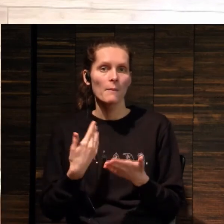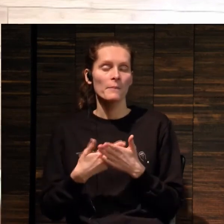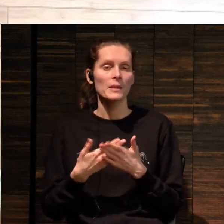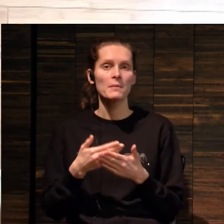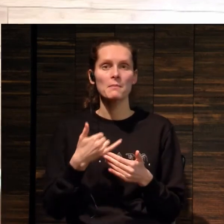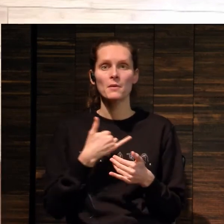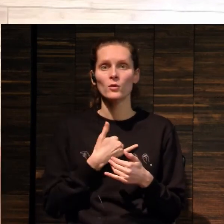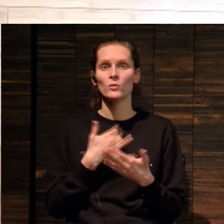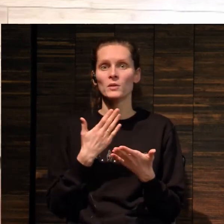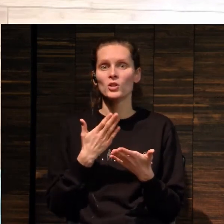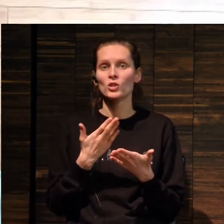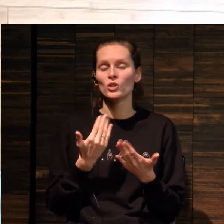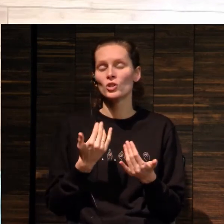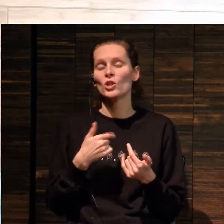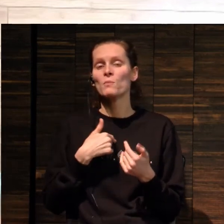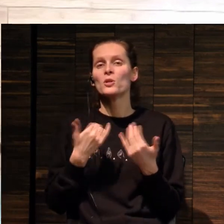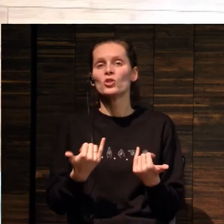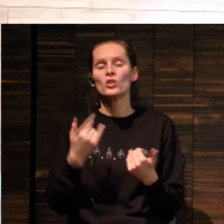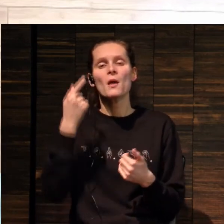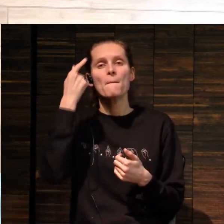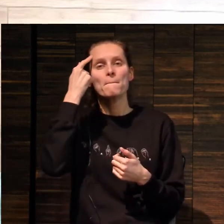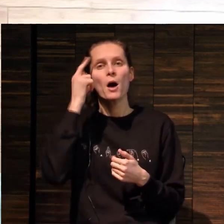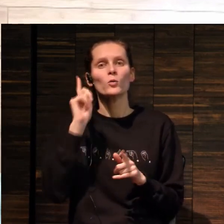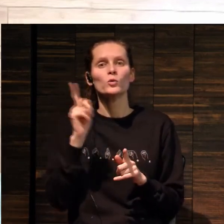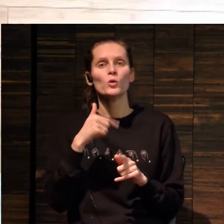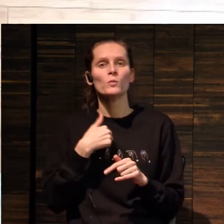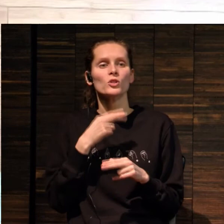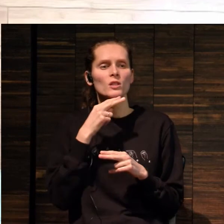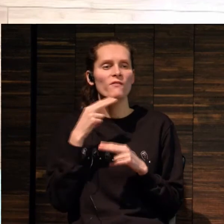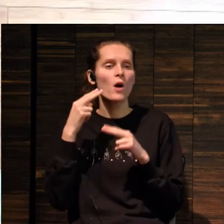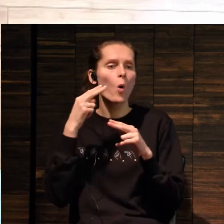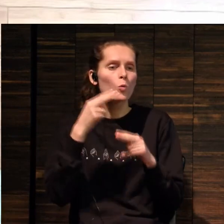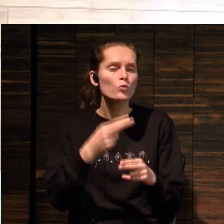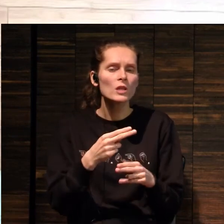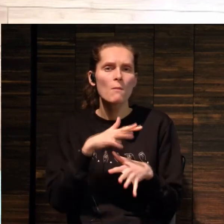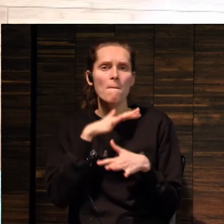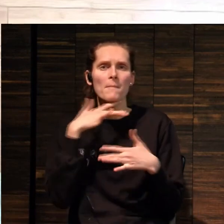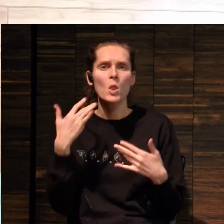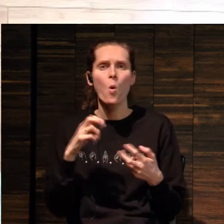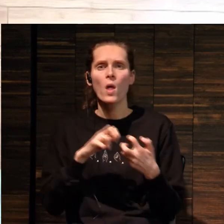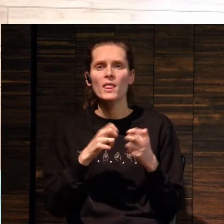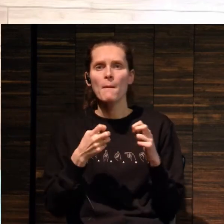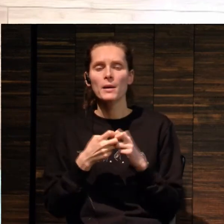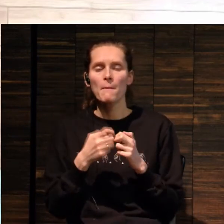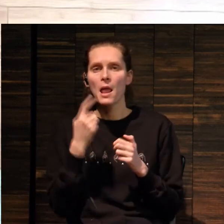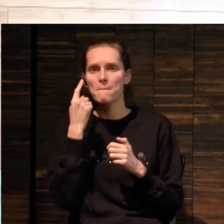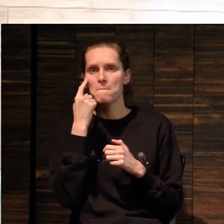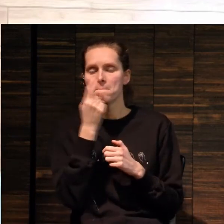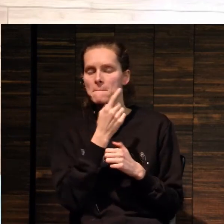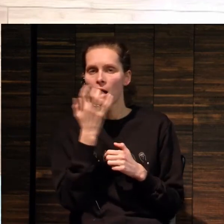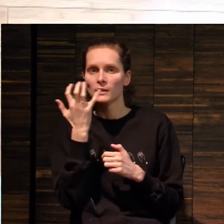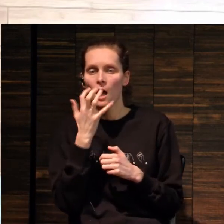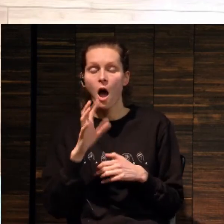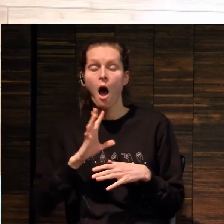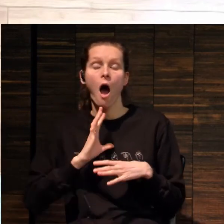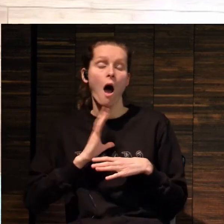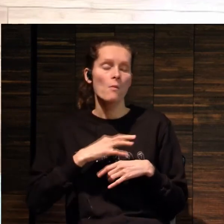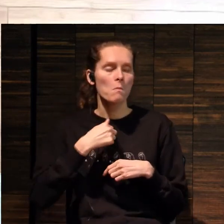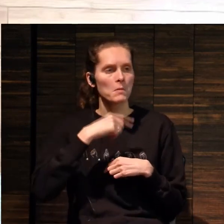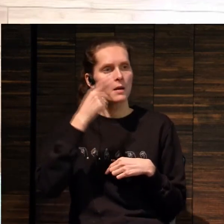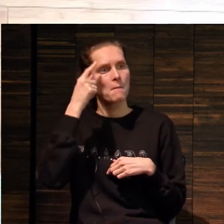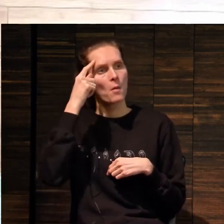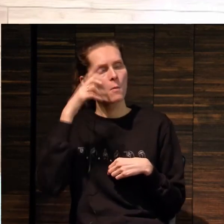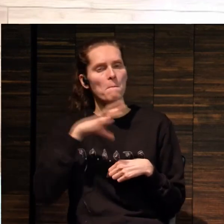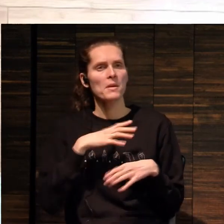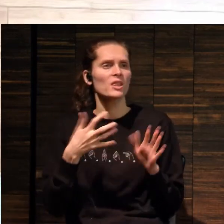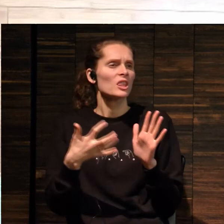on visual problems, and not enough on mental and cognitive and intersectional disabilities like blindness and deafness,